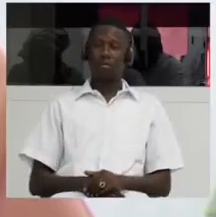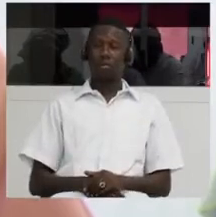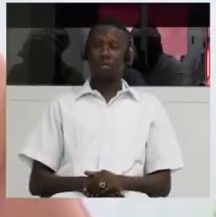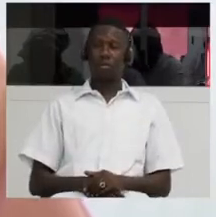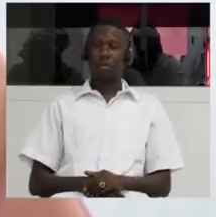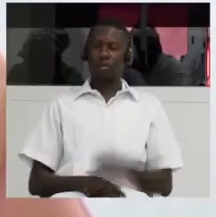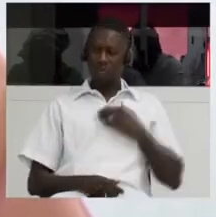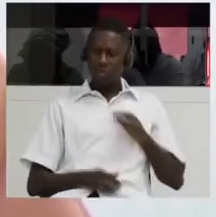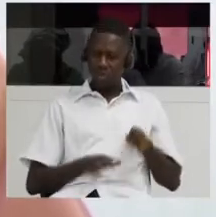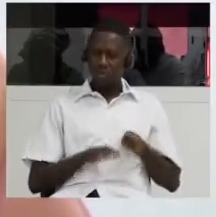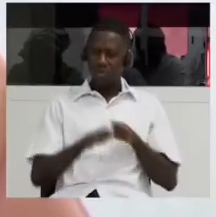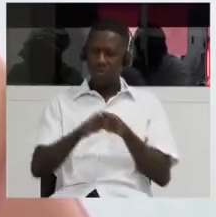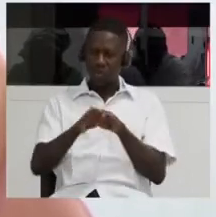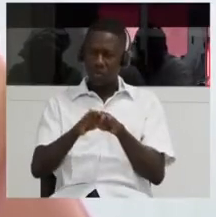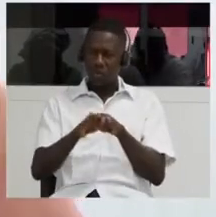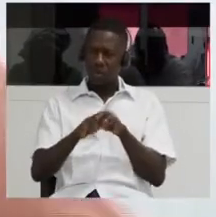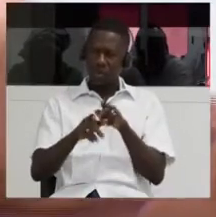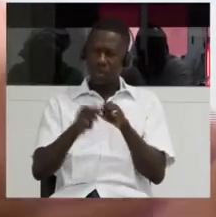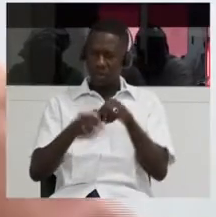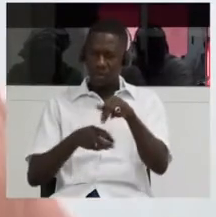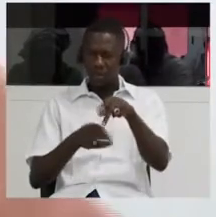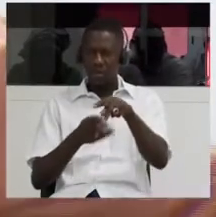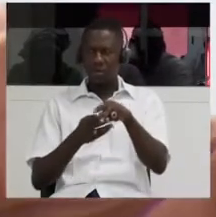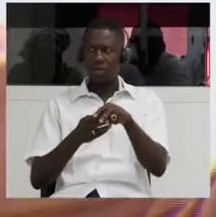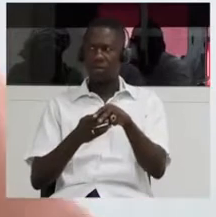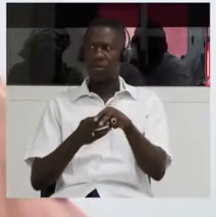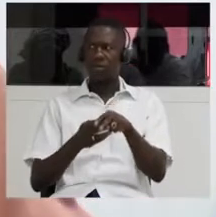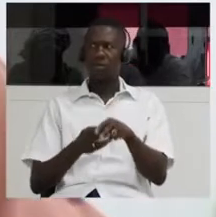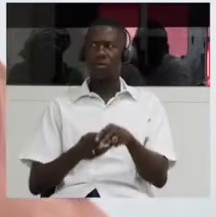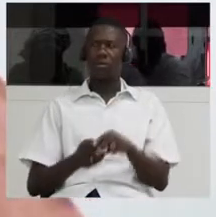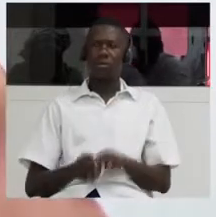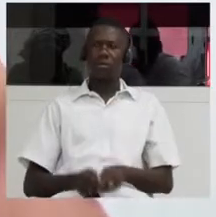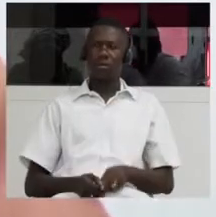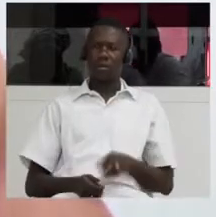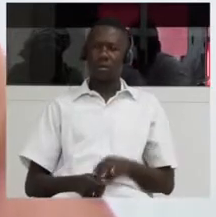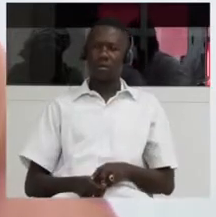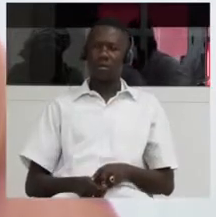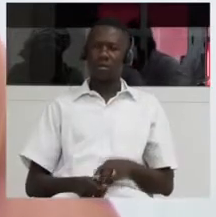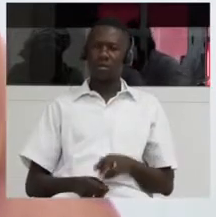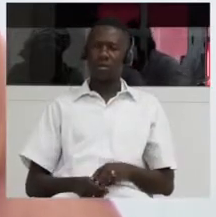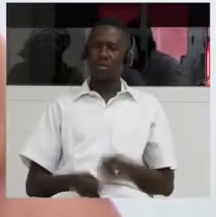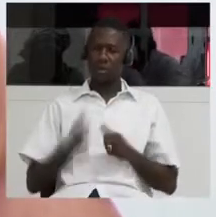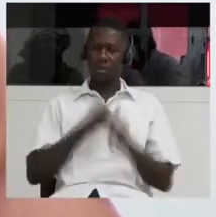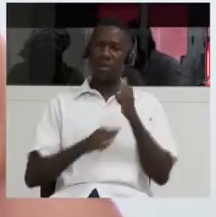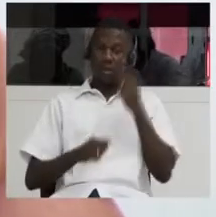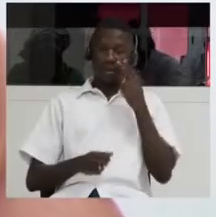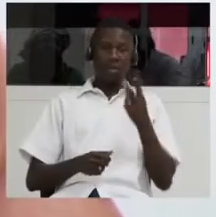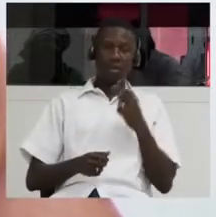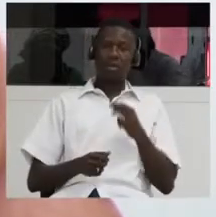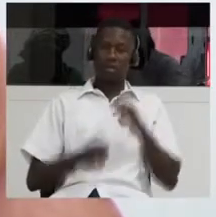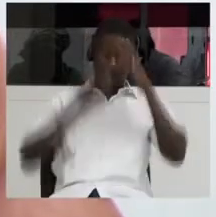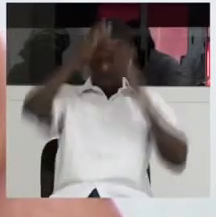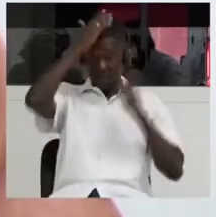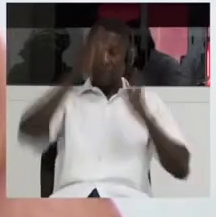level. I turn back and saw now soldiers have started getting up. So the gendarmes